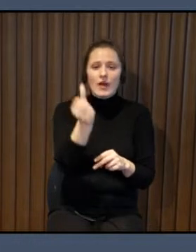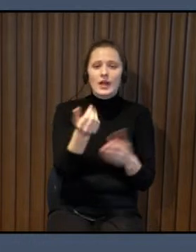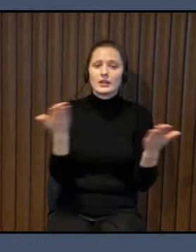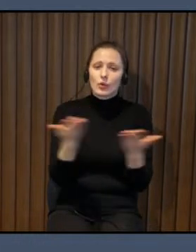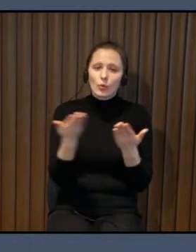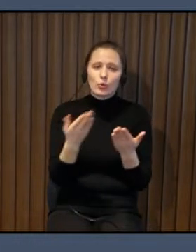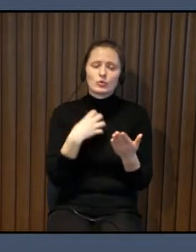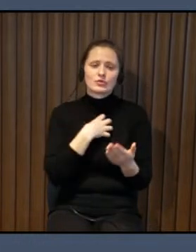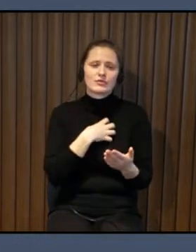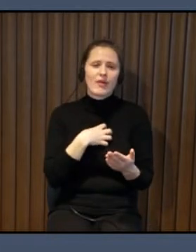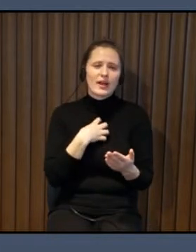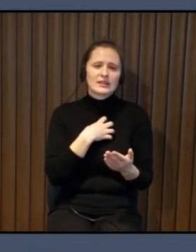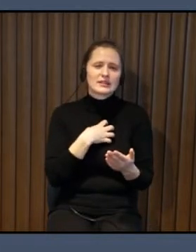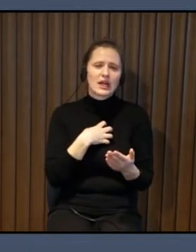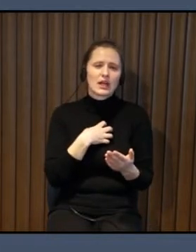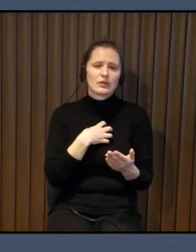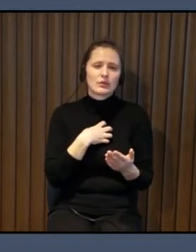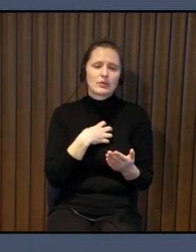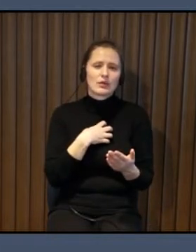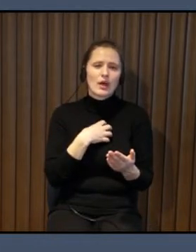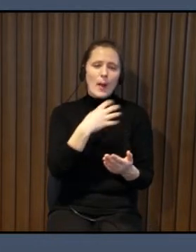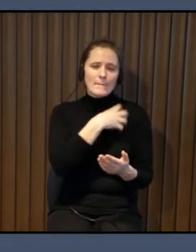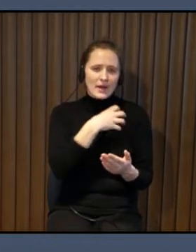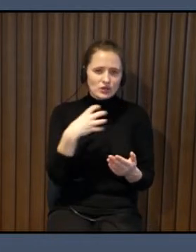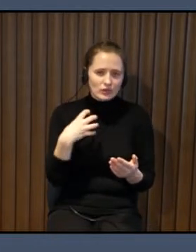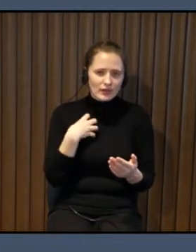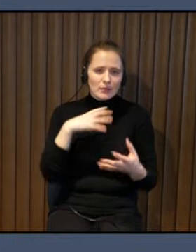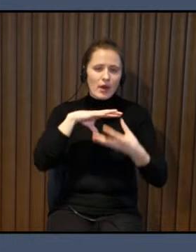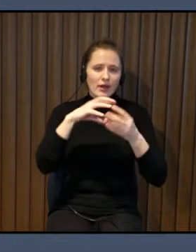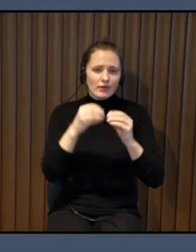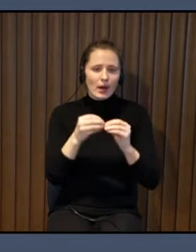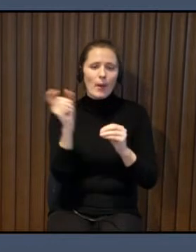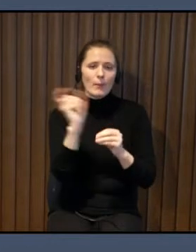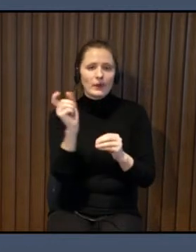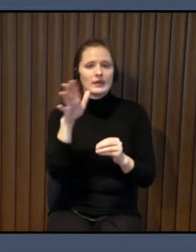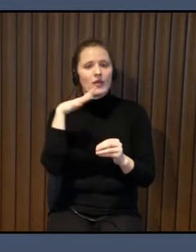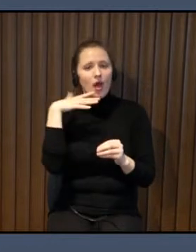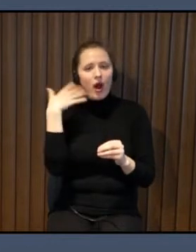Also, if there is a person with mental disabilities,